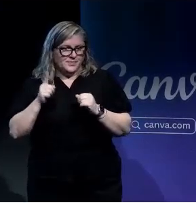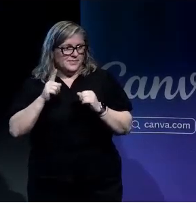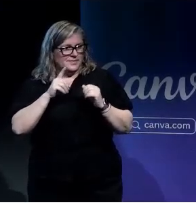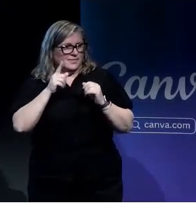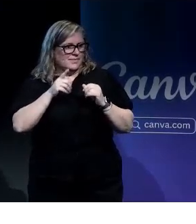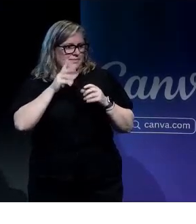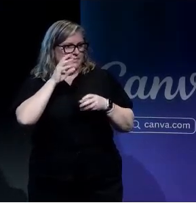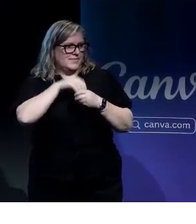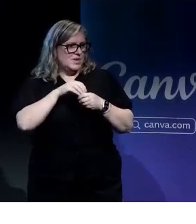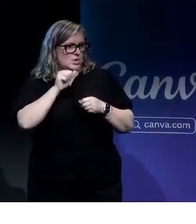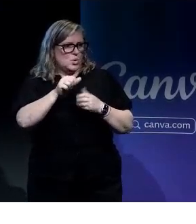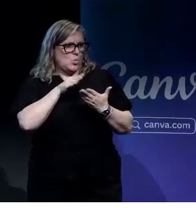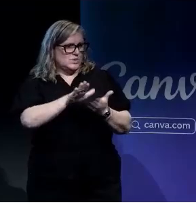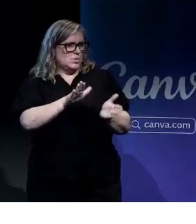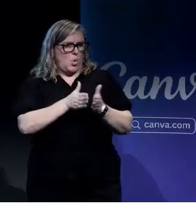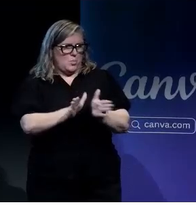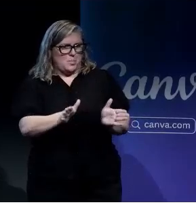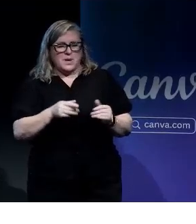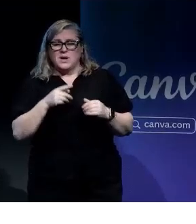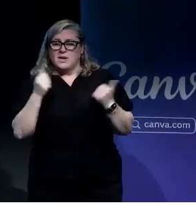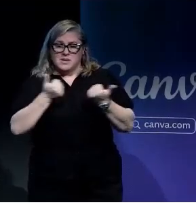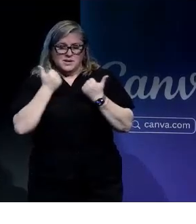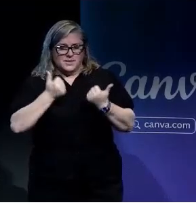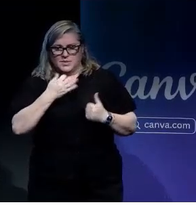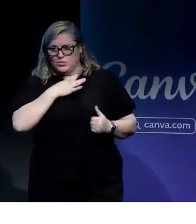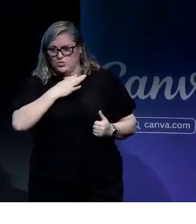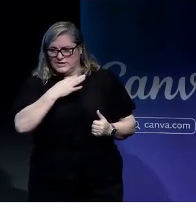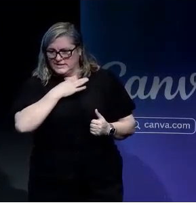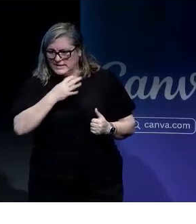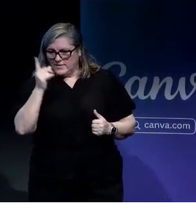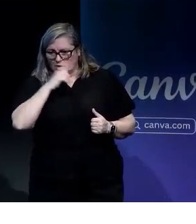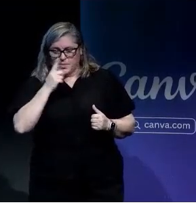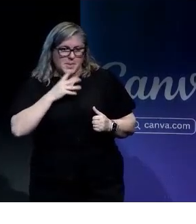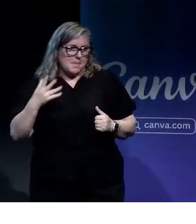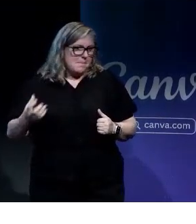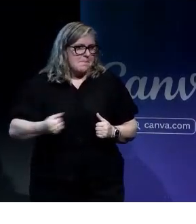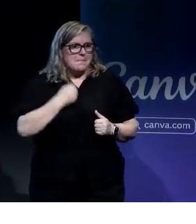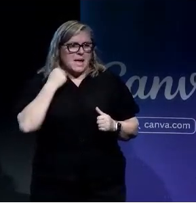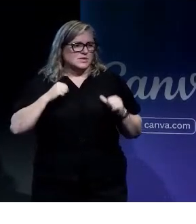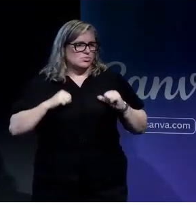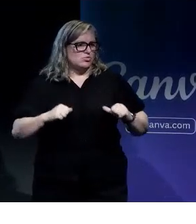area where there's more risk because everybody has to take required training.